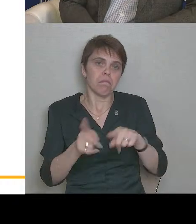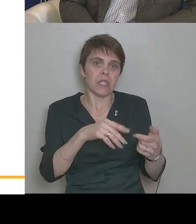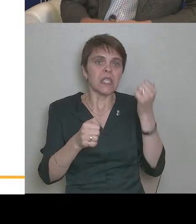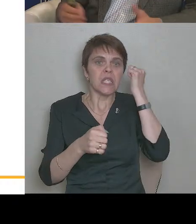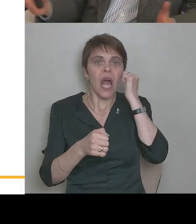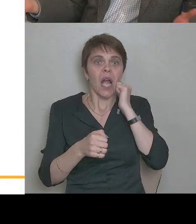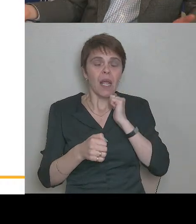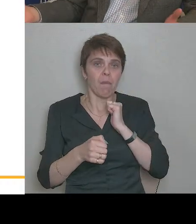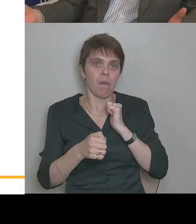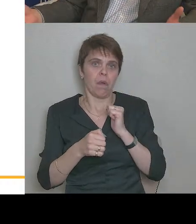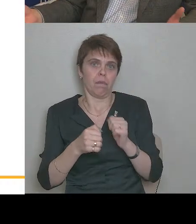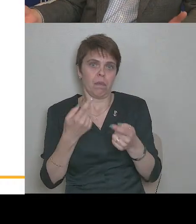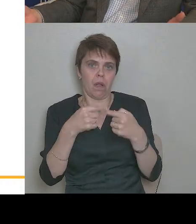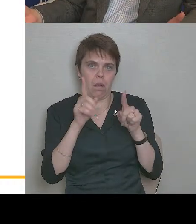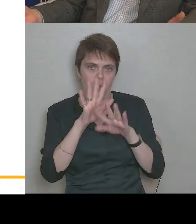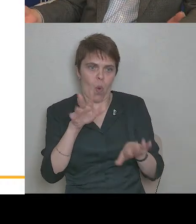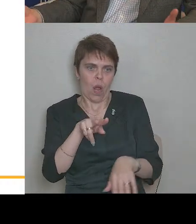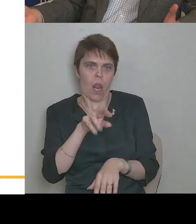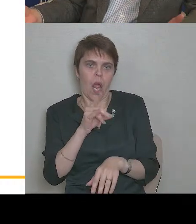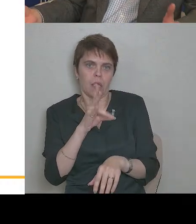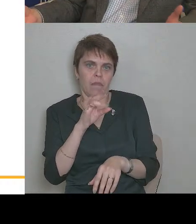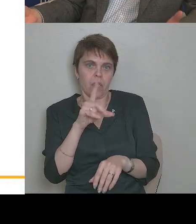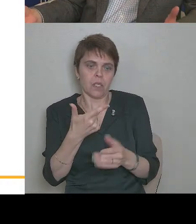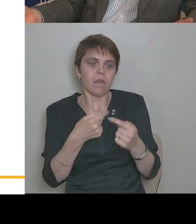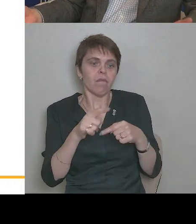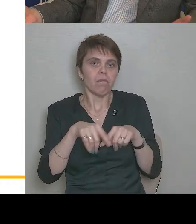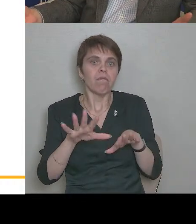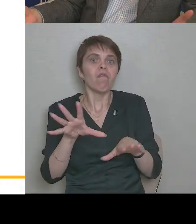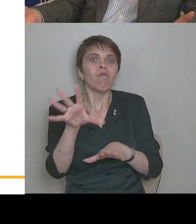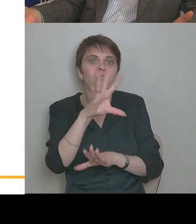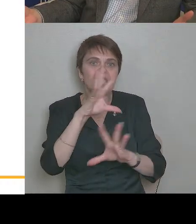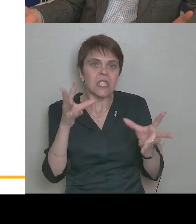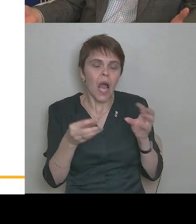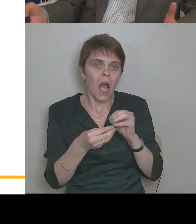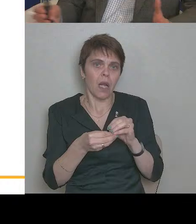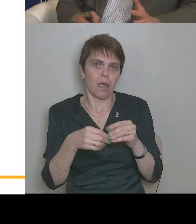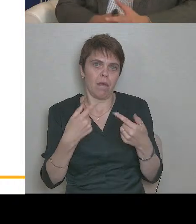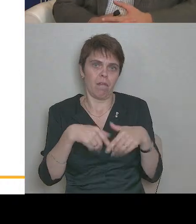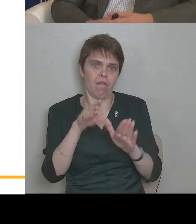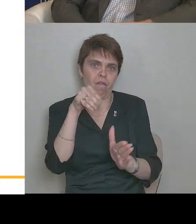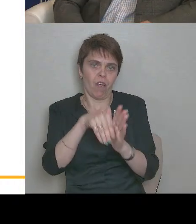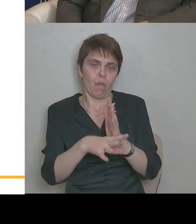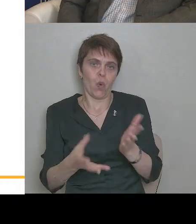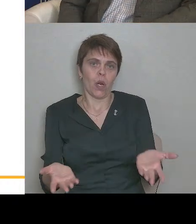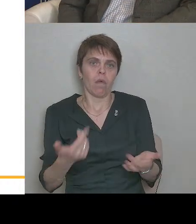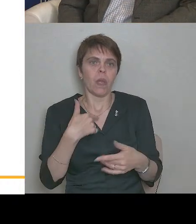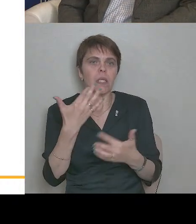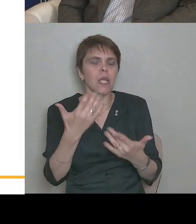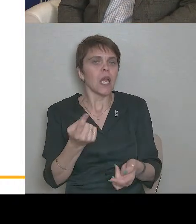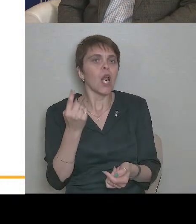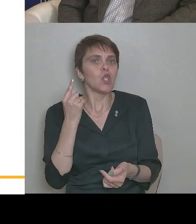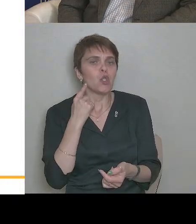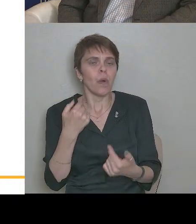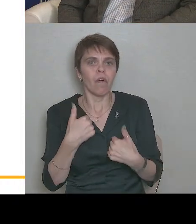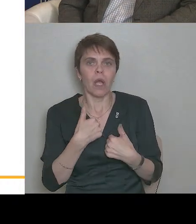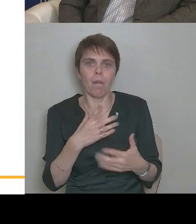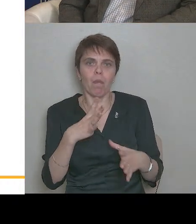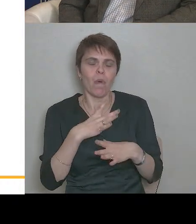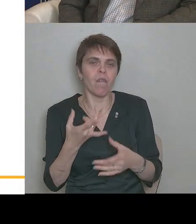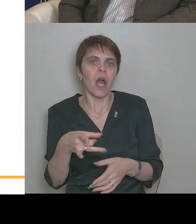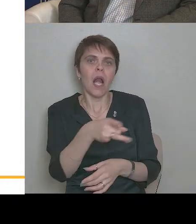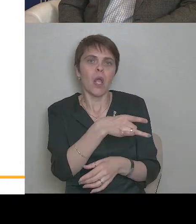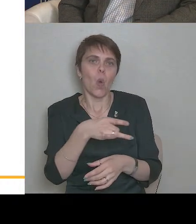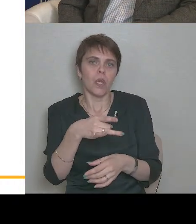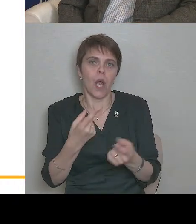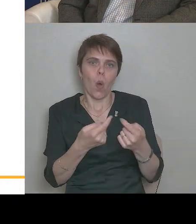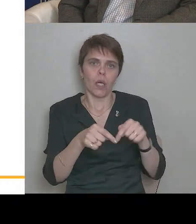territorial arrangement, but to nominate the candidate from the old branch, it will make